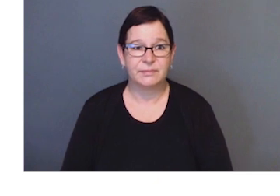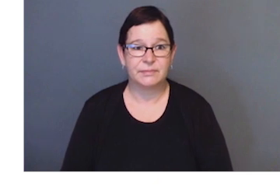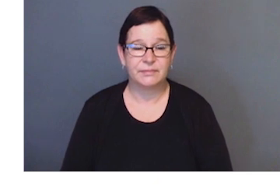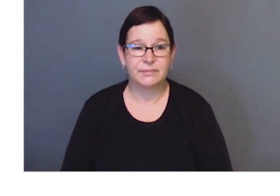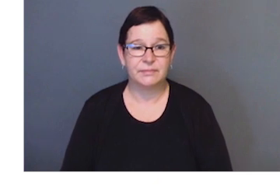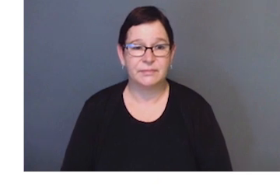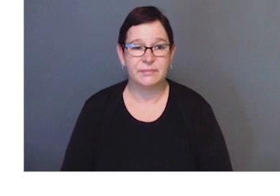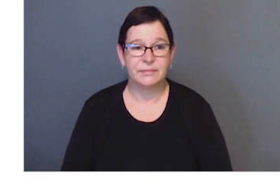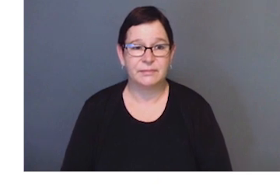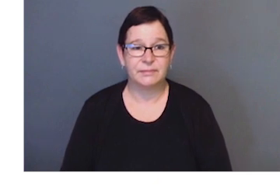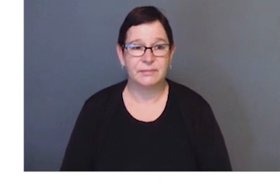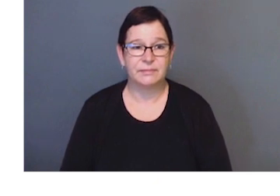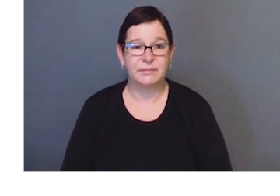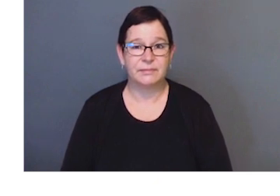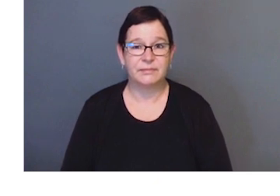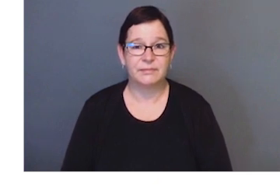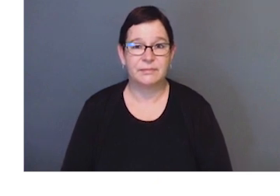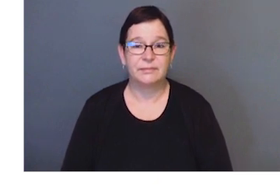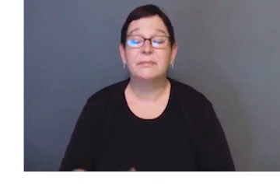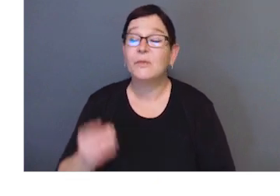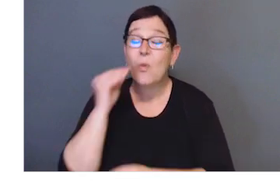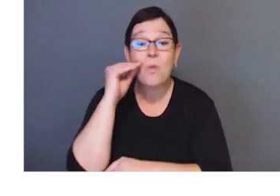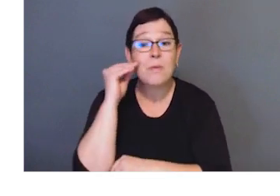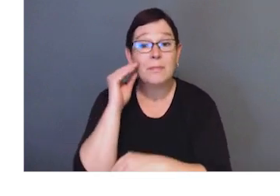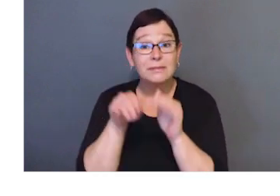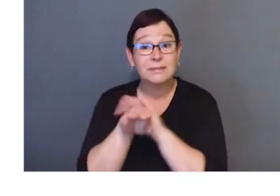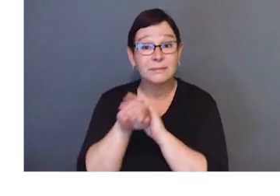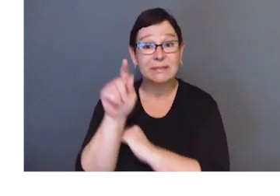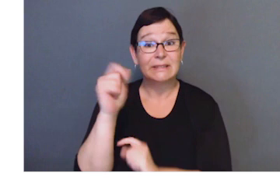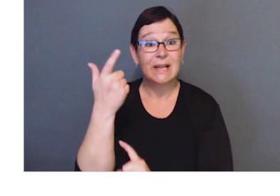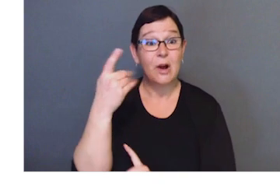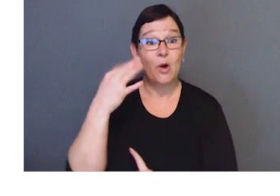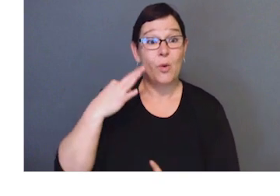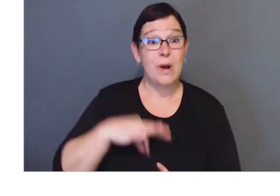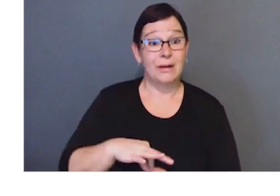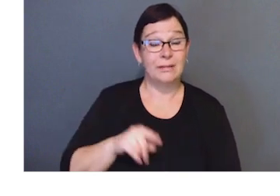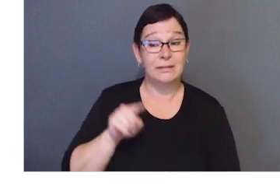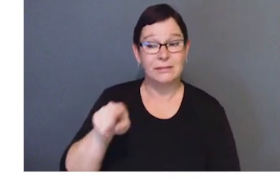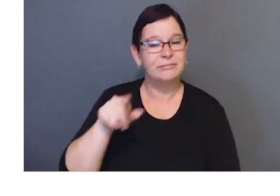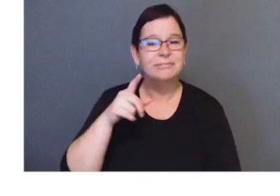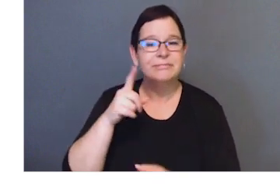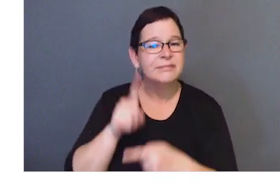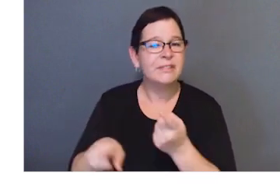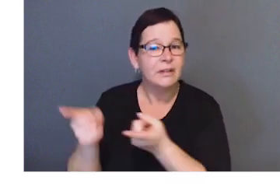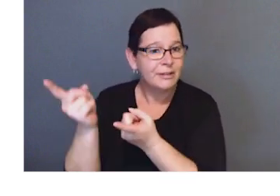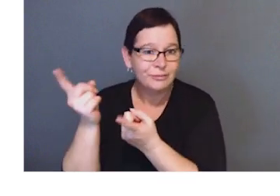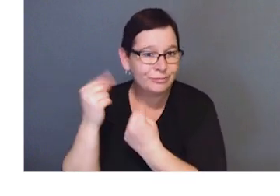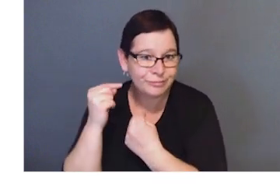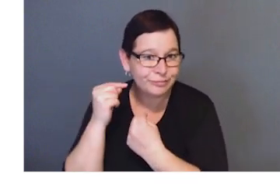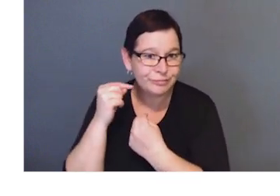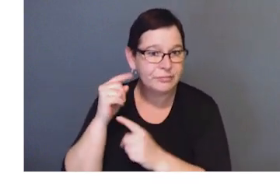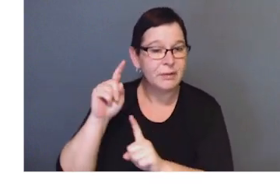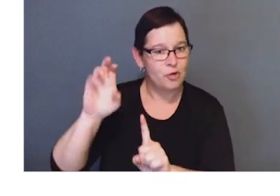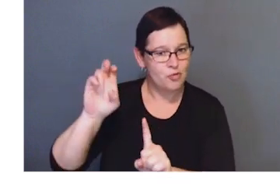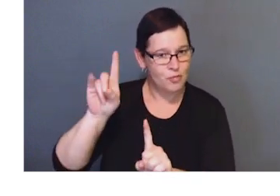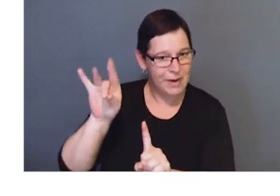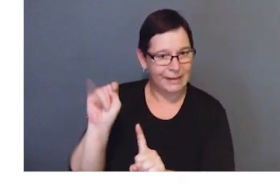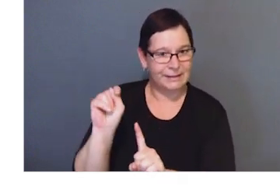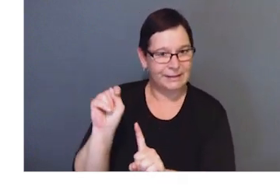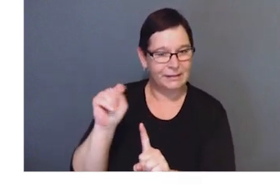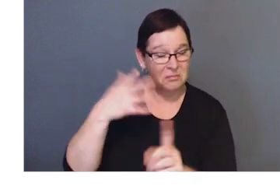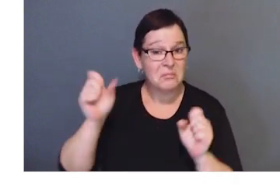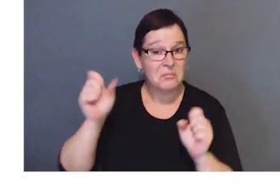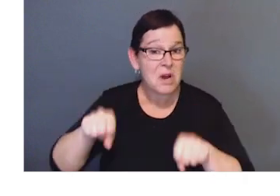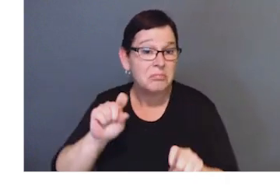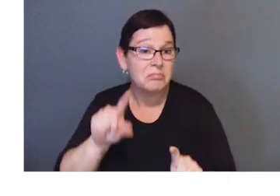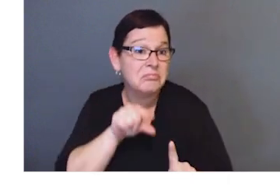The Home Accessibility Tax Credit is a non-refundable tax credit that you may be eligible for. You may be able